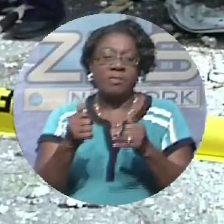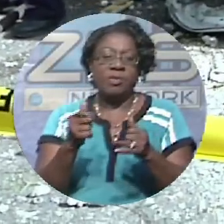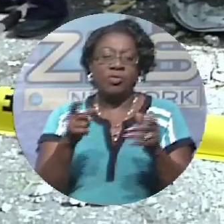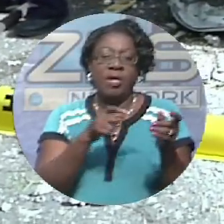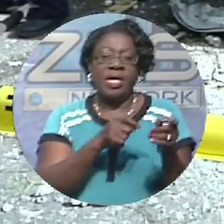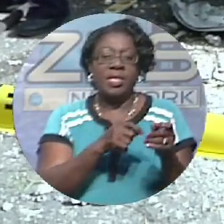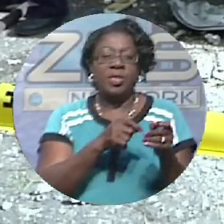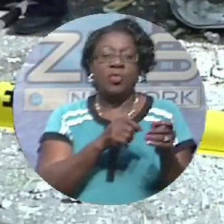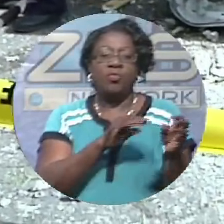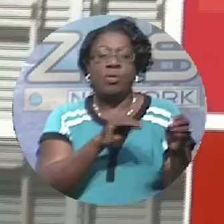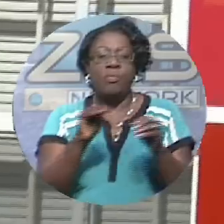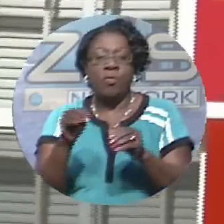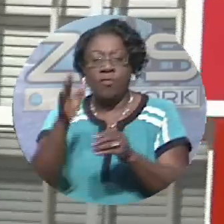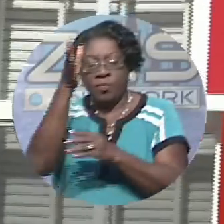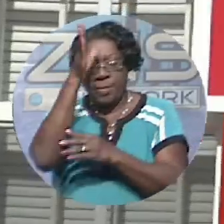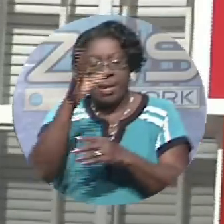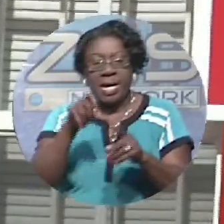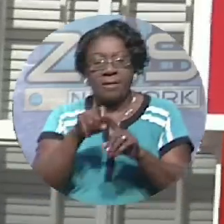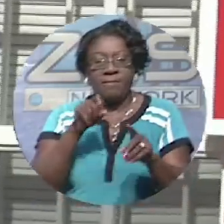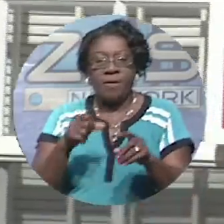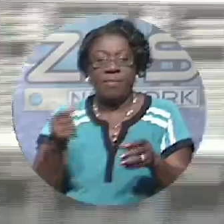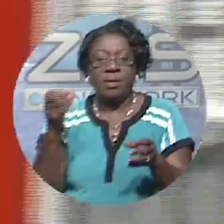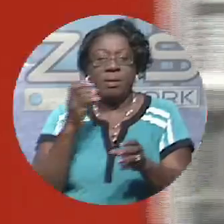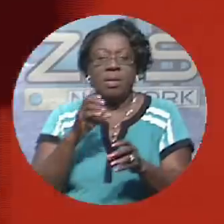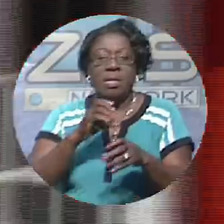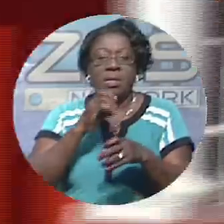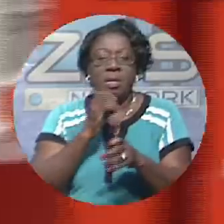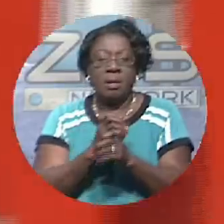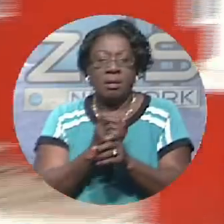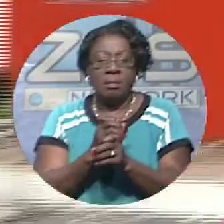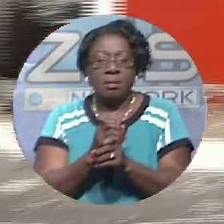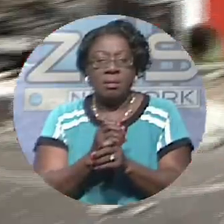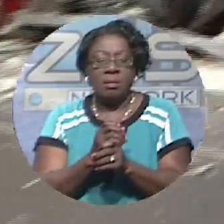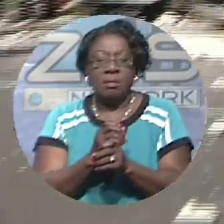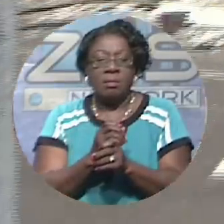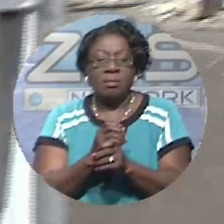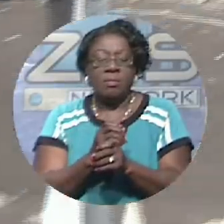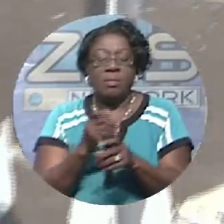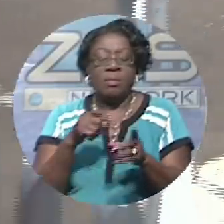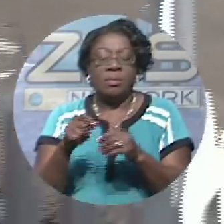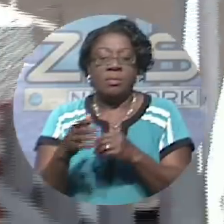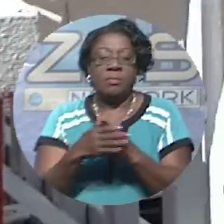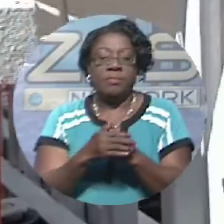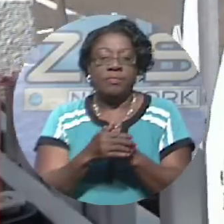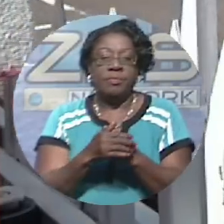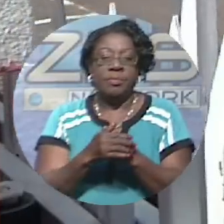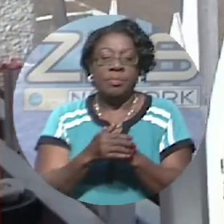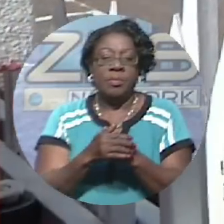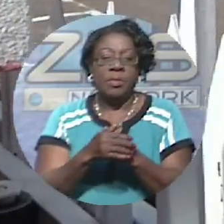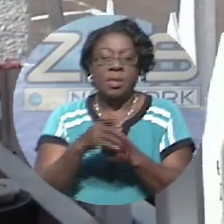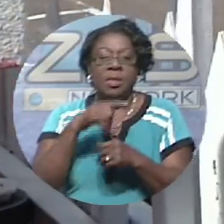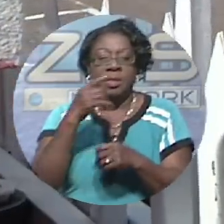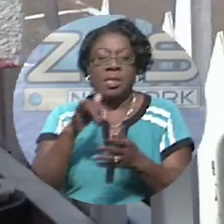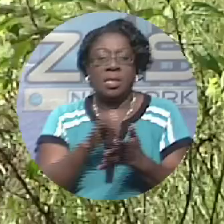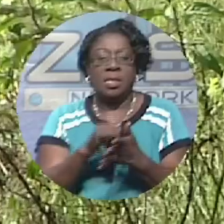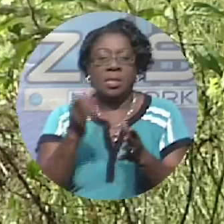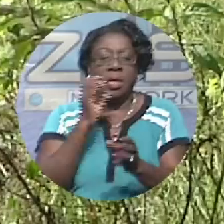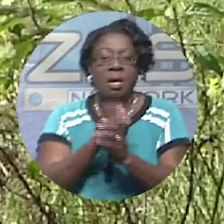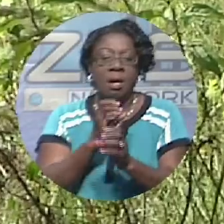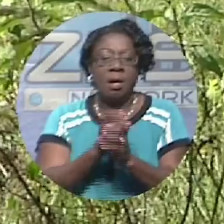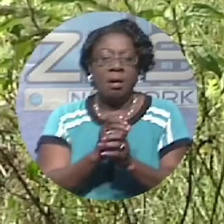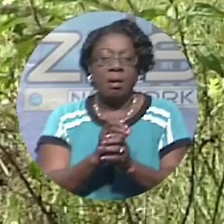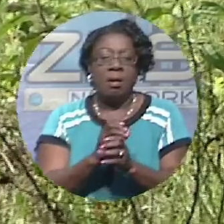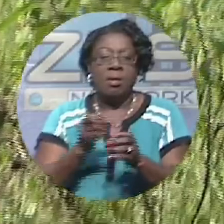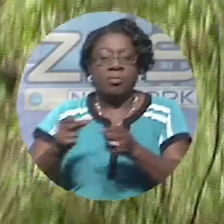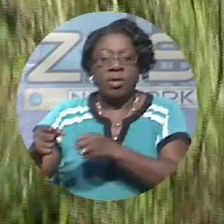victim from the wreck, which impacted the grounds of the Church of the Harvest Outreach Ministries. Now, indications suggest that the car veered off